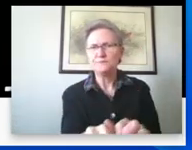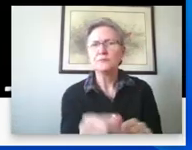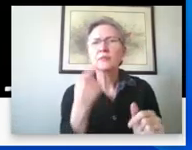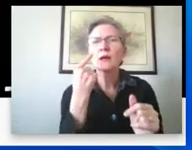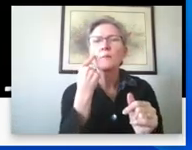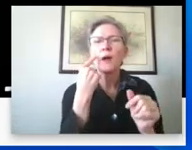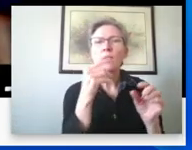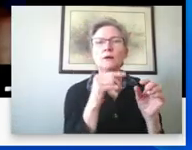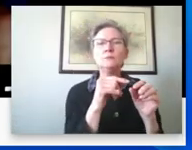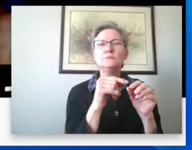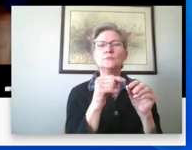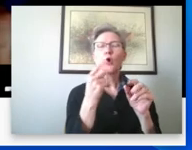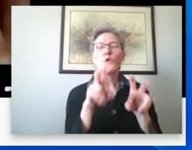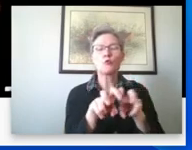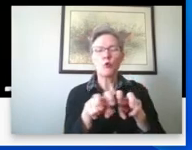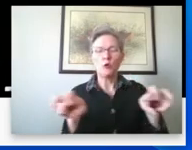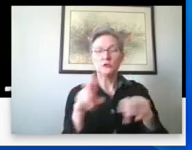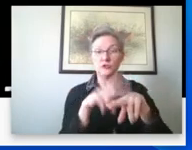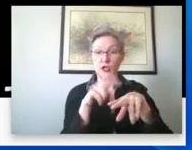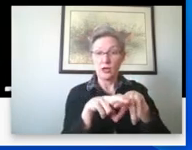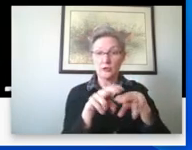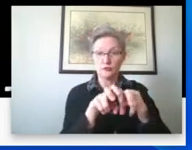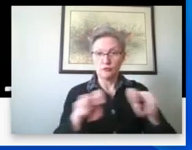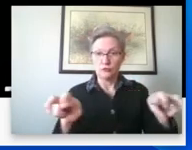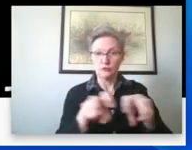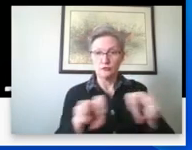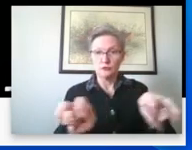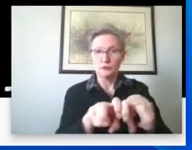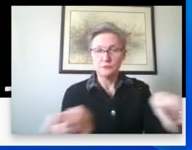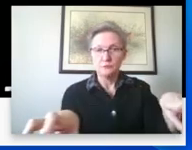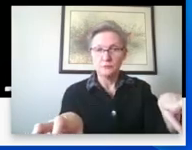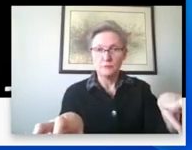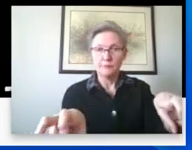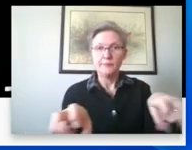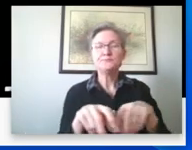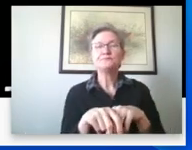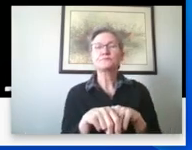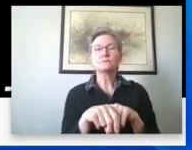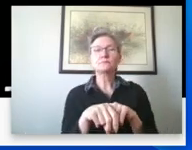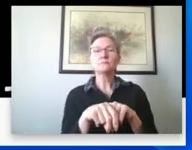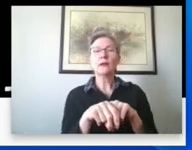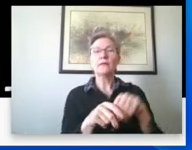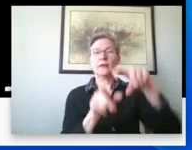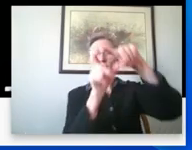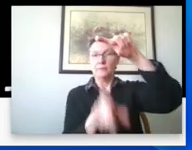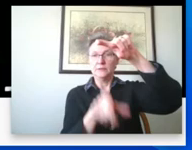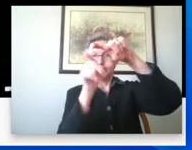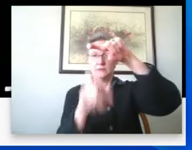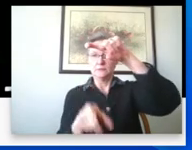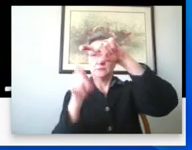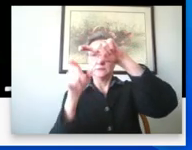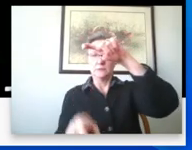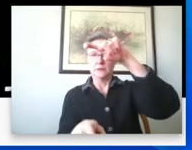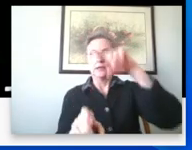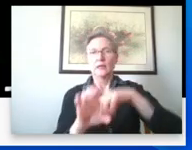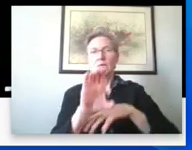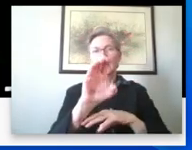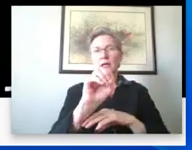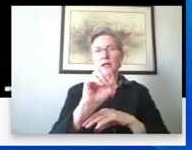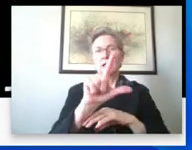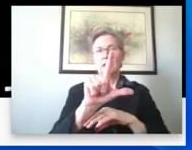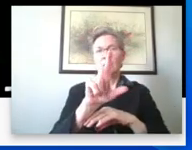about movie theater rows and up and down as columns. The last thing they're asking me to do is count how